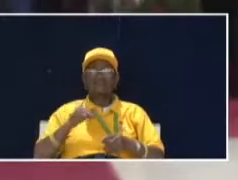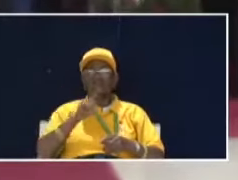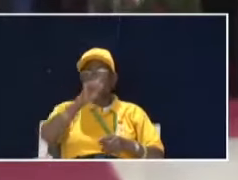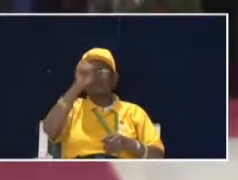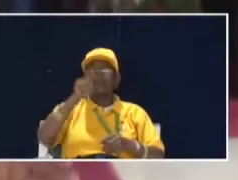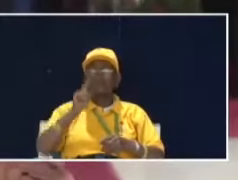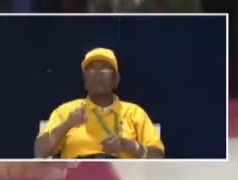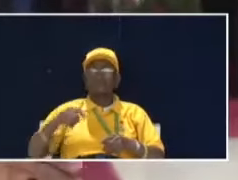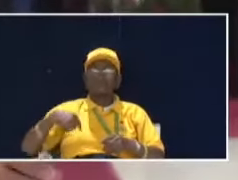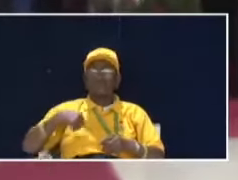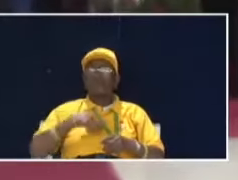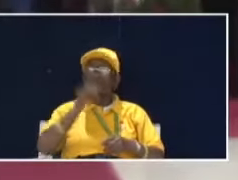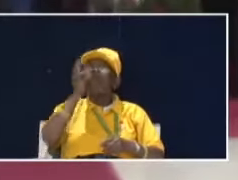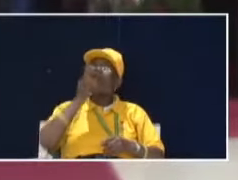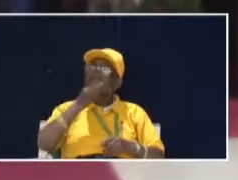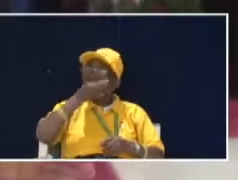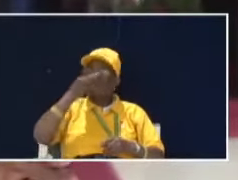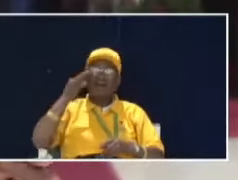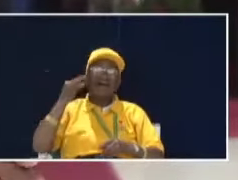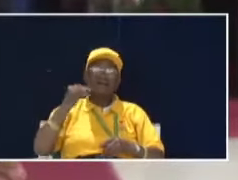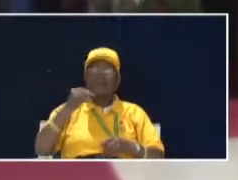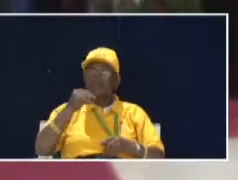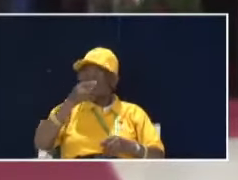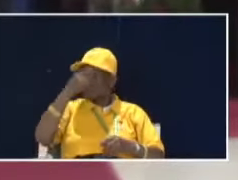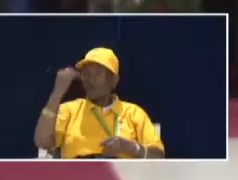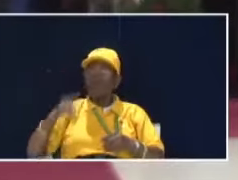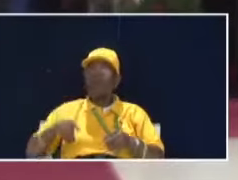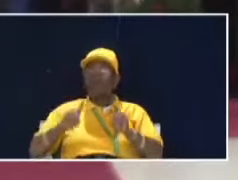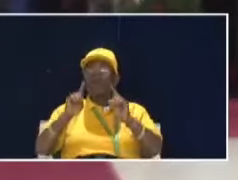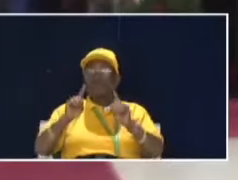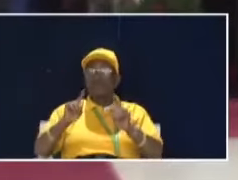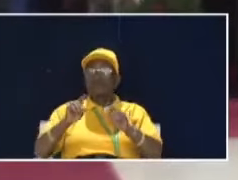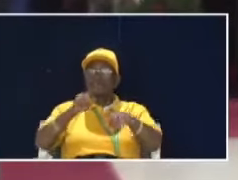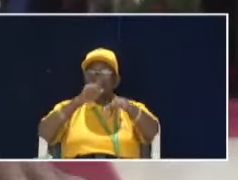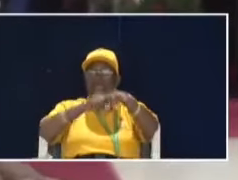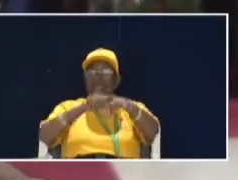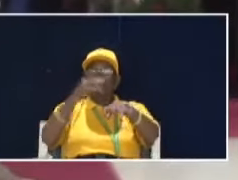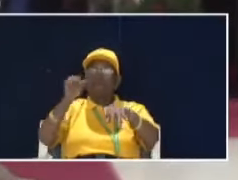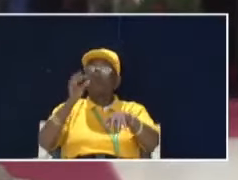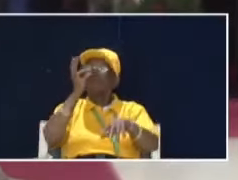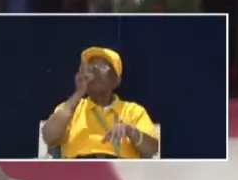We fast because during the period of fasting, we don't talk much.